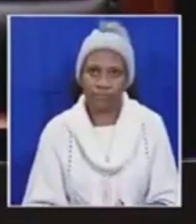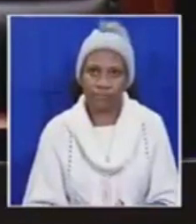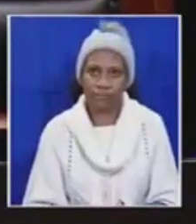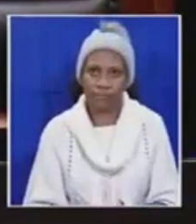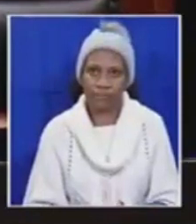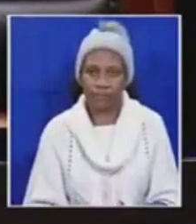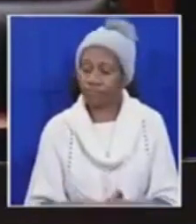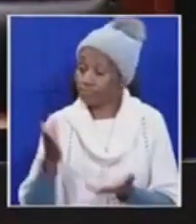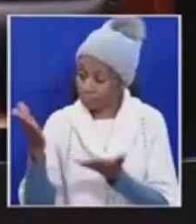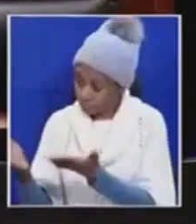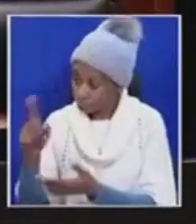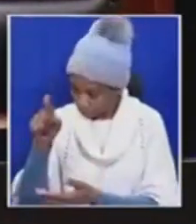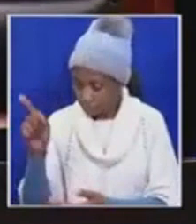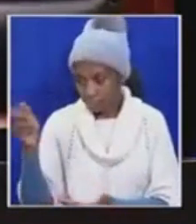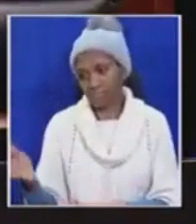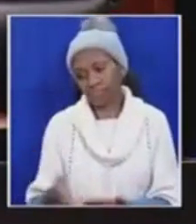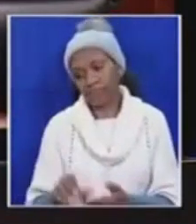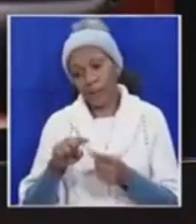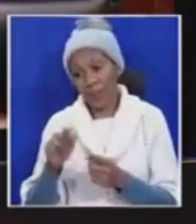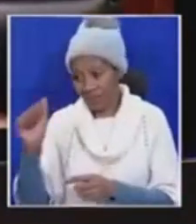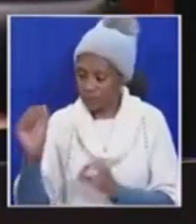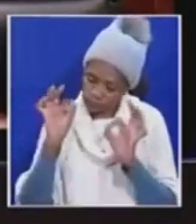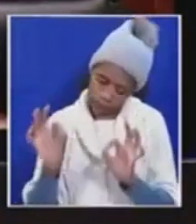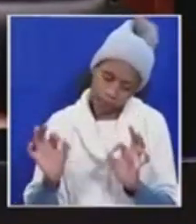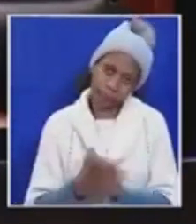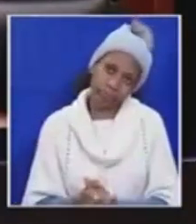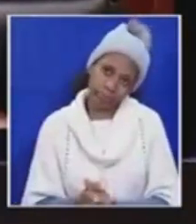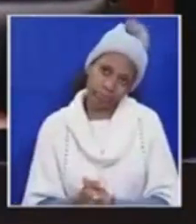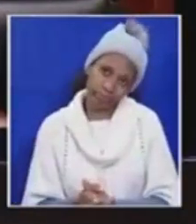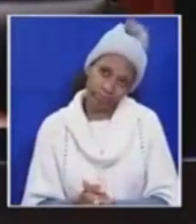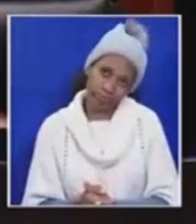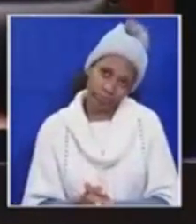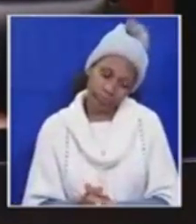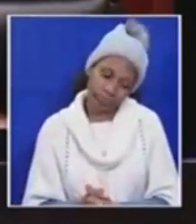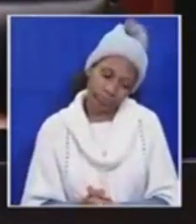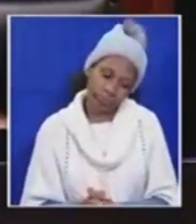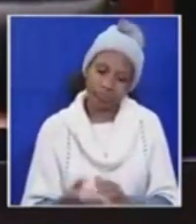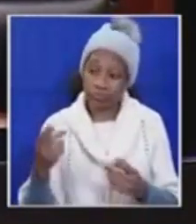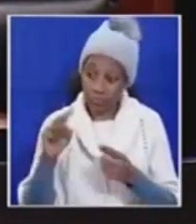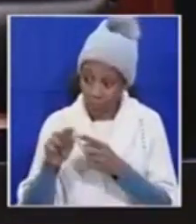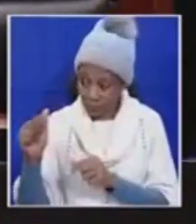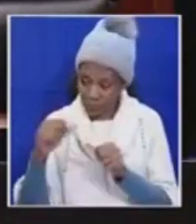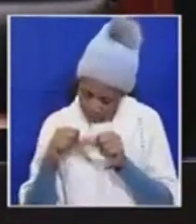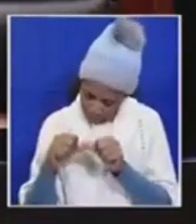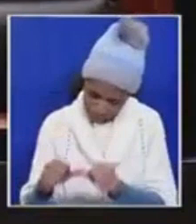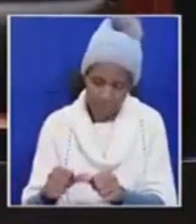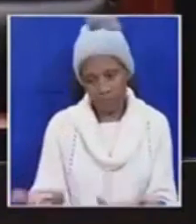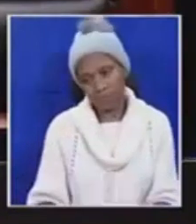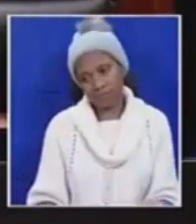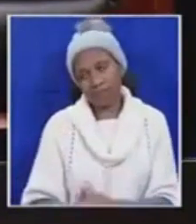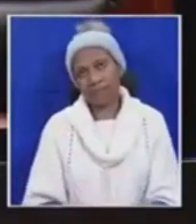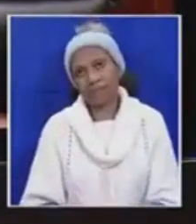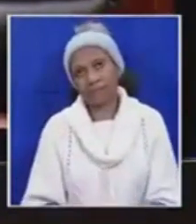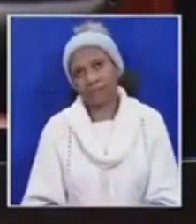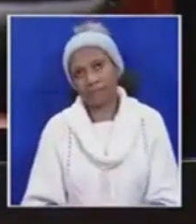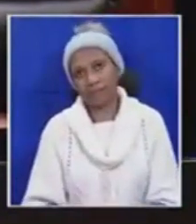You are correct in terms of your point of order. And that point of order is sustained in terms of the precedent